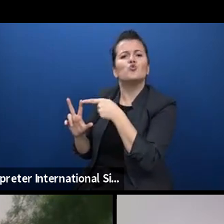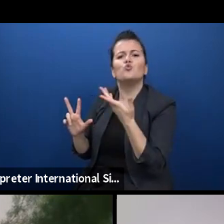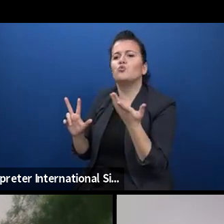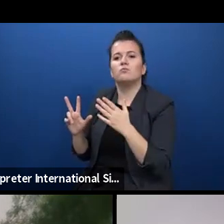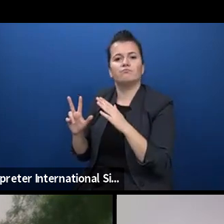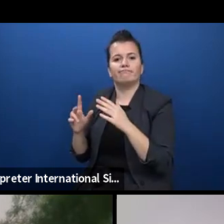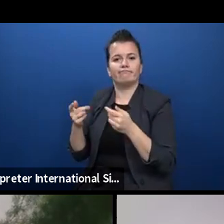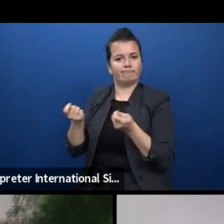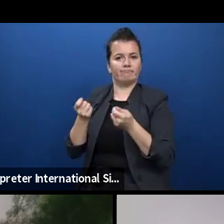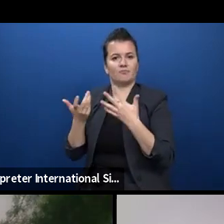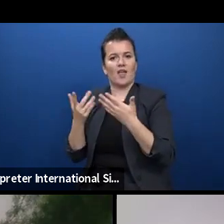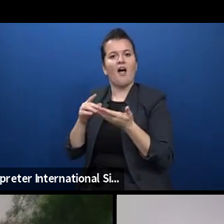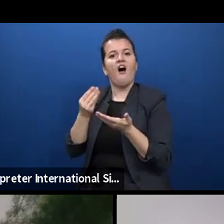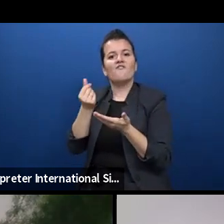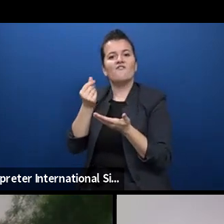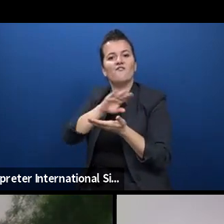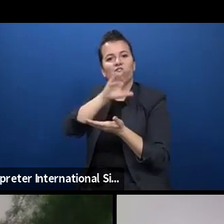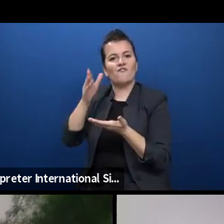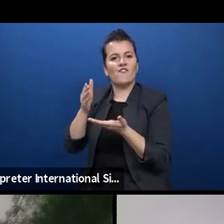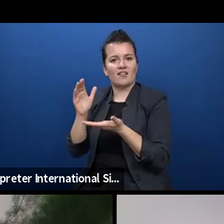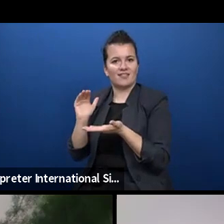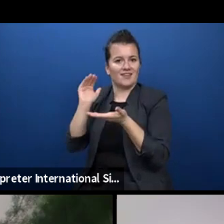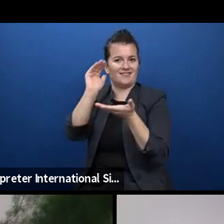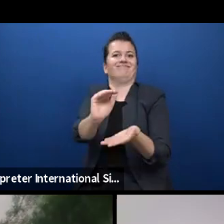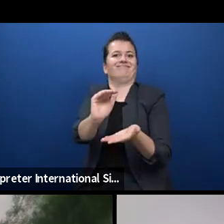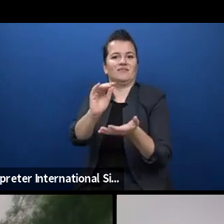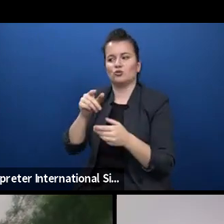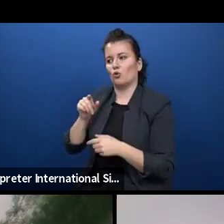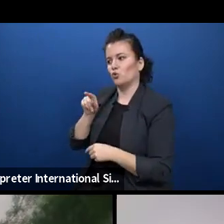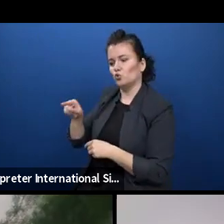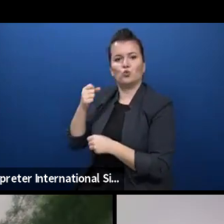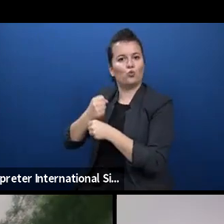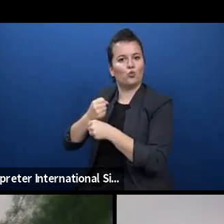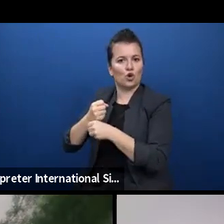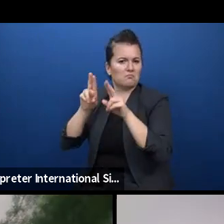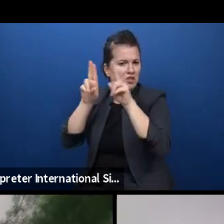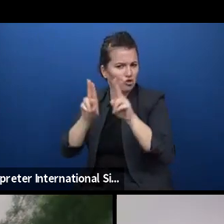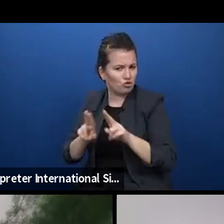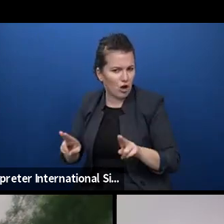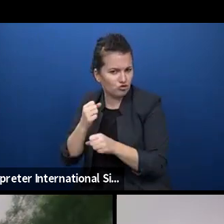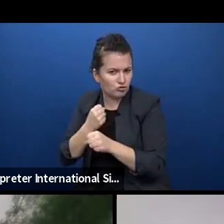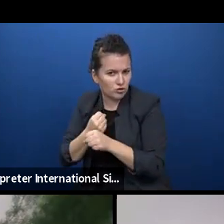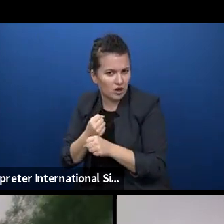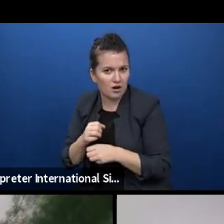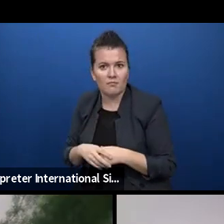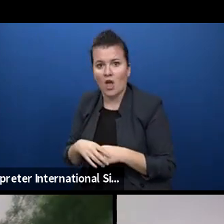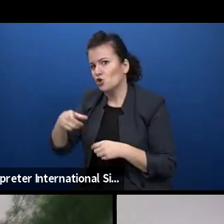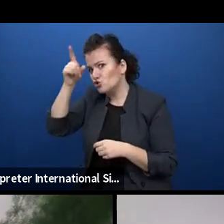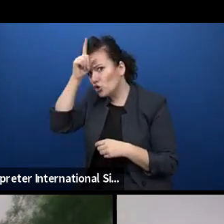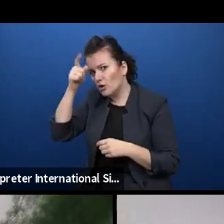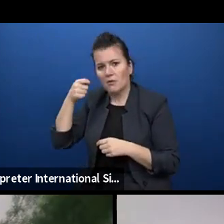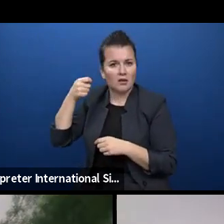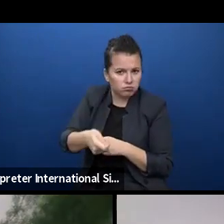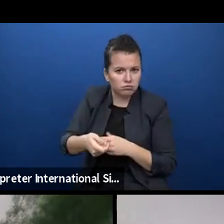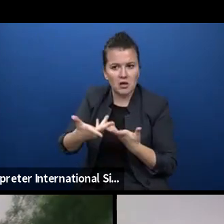is also engaged in international work and not only project funding in Germany itself.